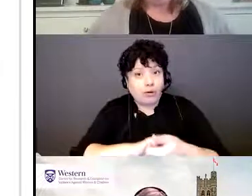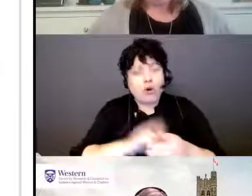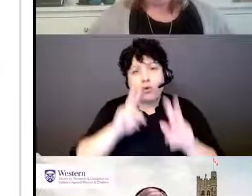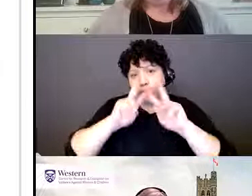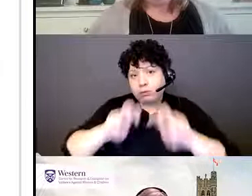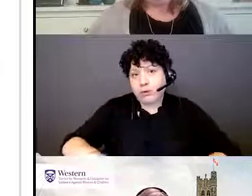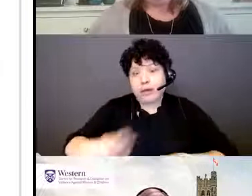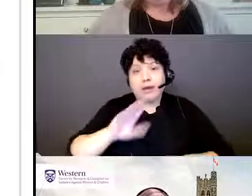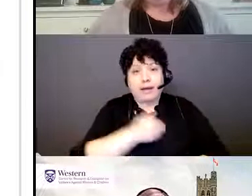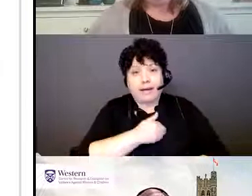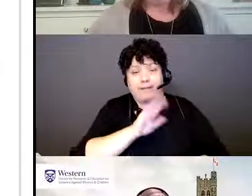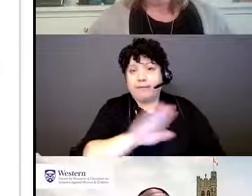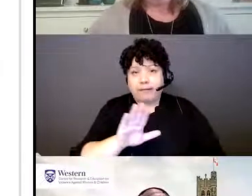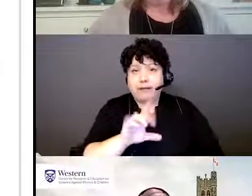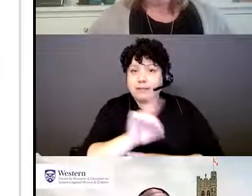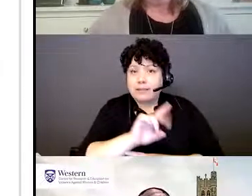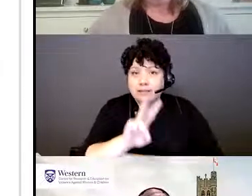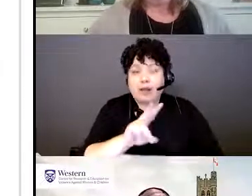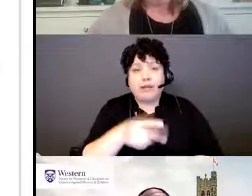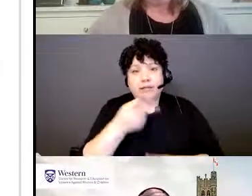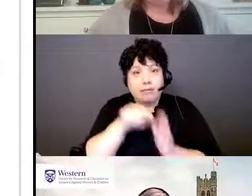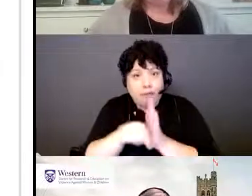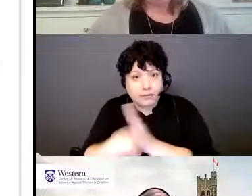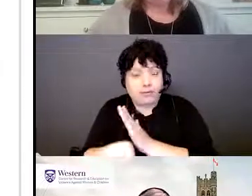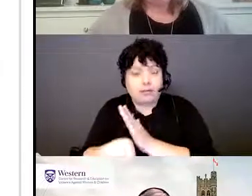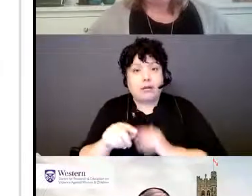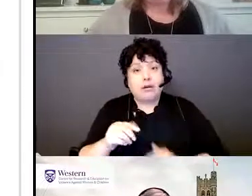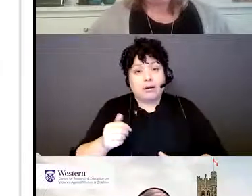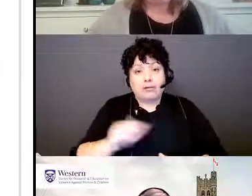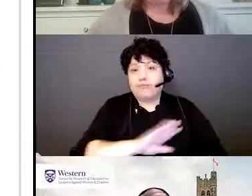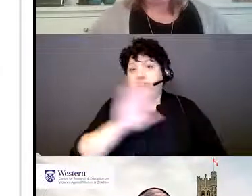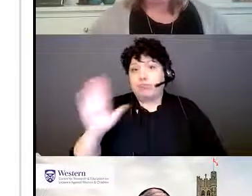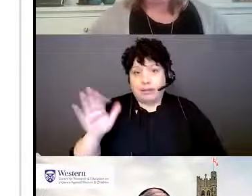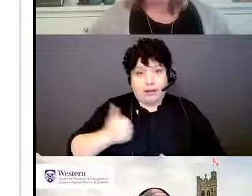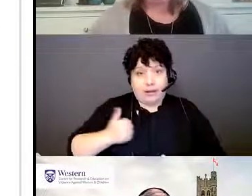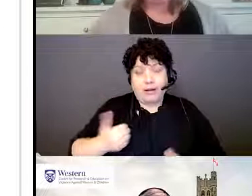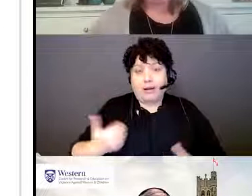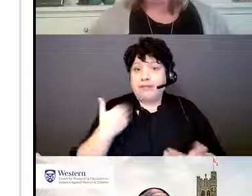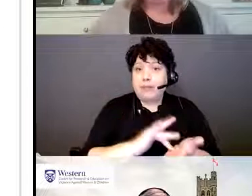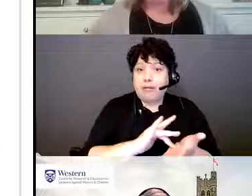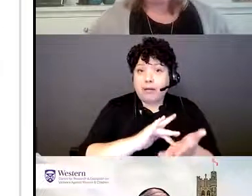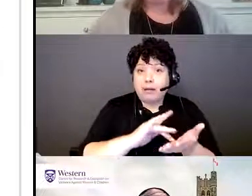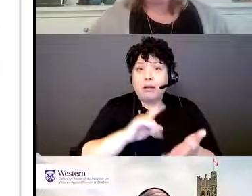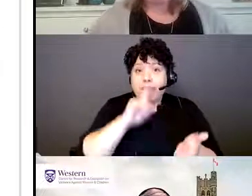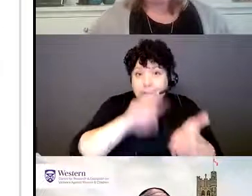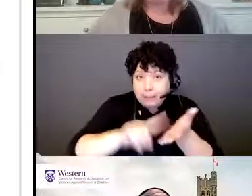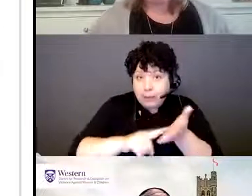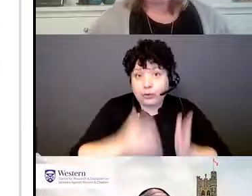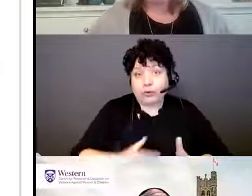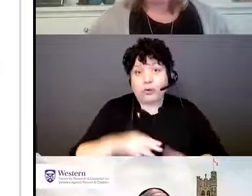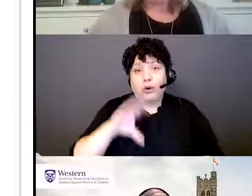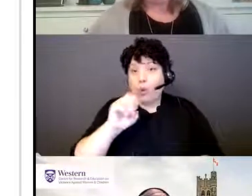homicides across the country, looking at data from medical examiners, chief coroners across the